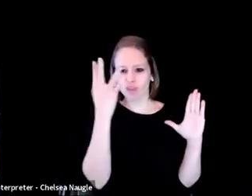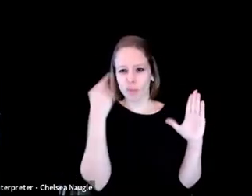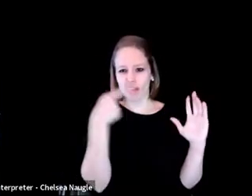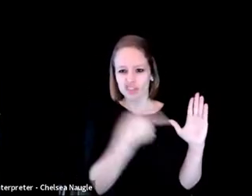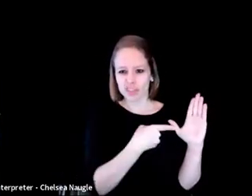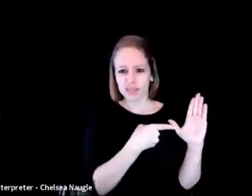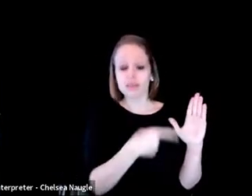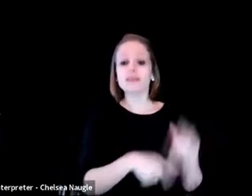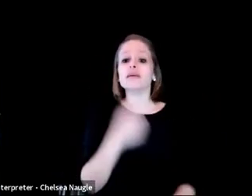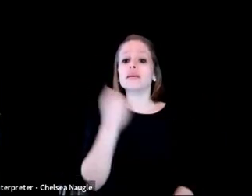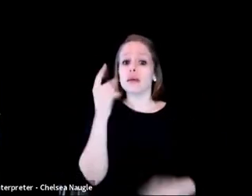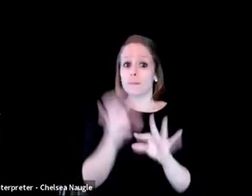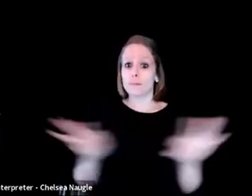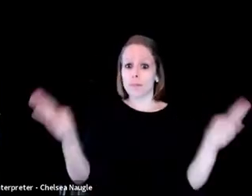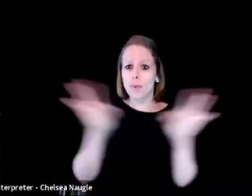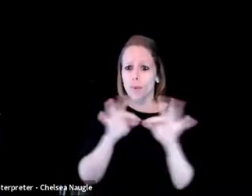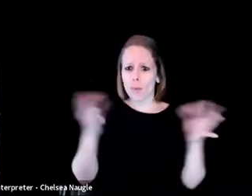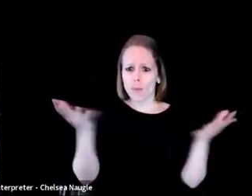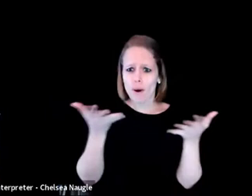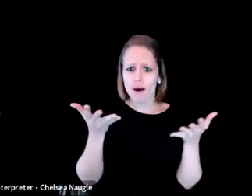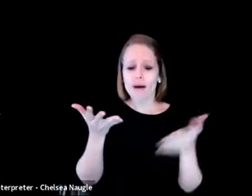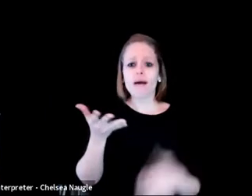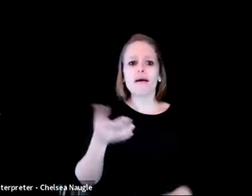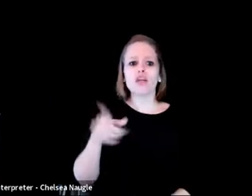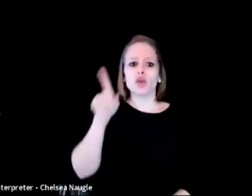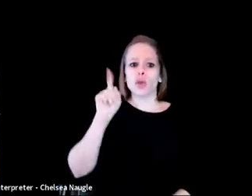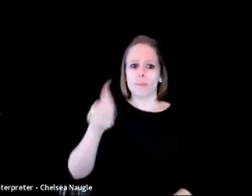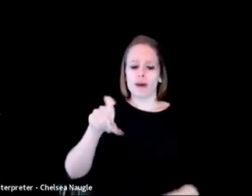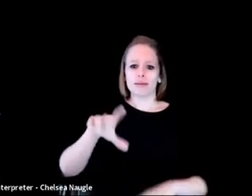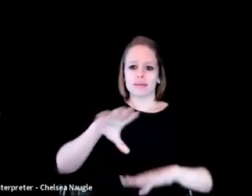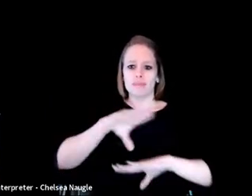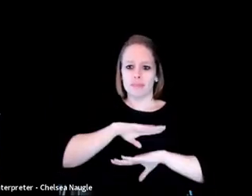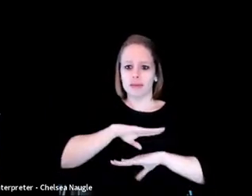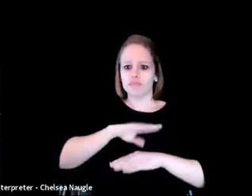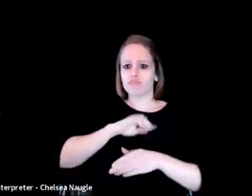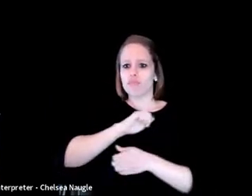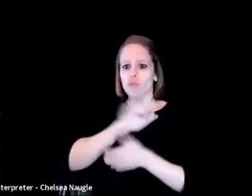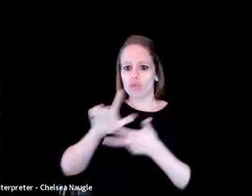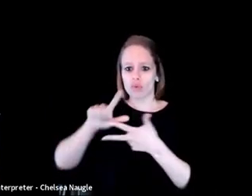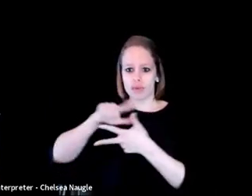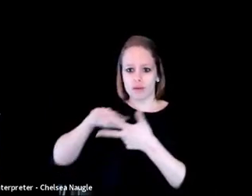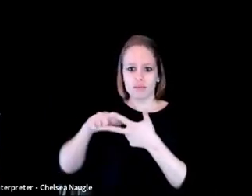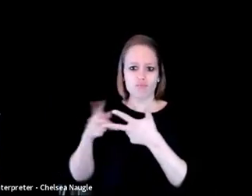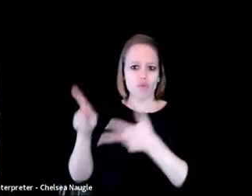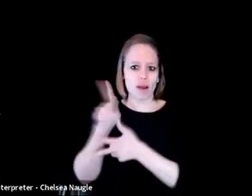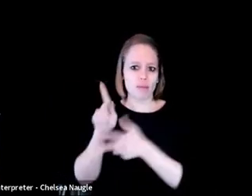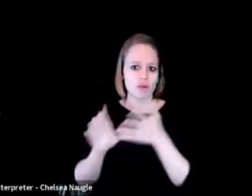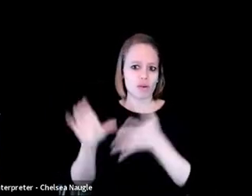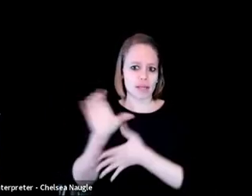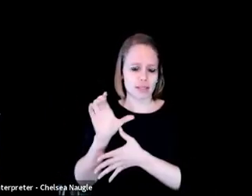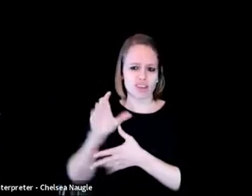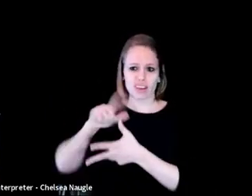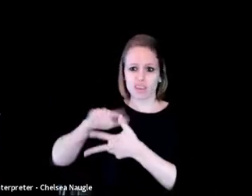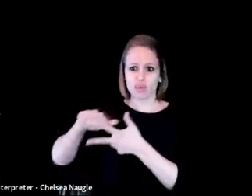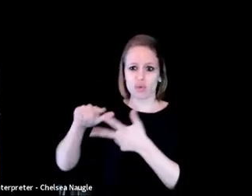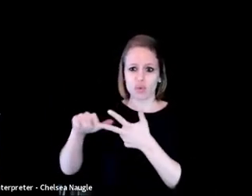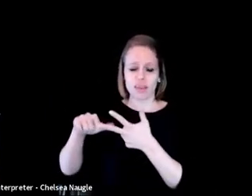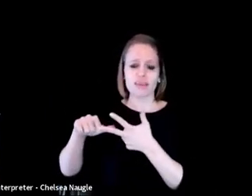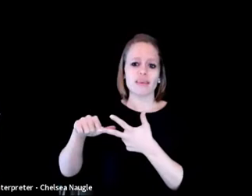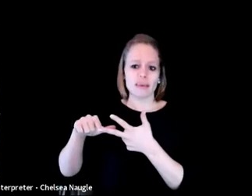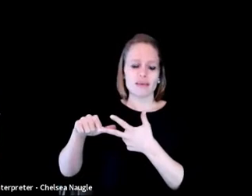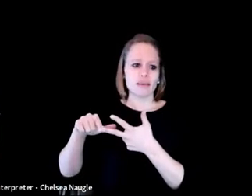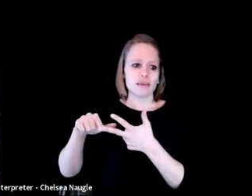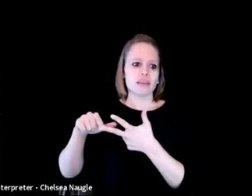thing to know is that you have to meet all three of the primary criteria. And all three of the primary criteria have a lot to do